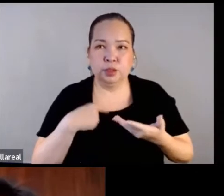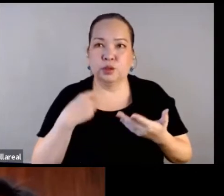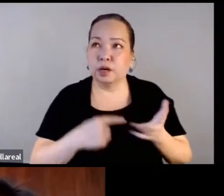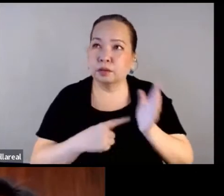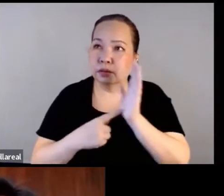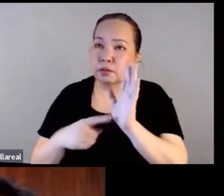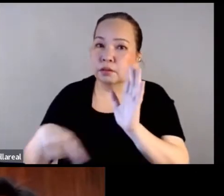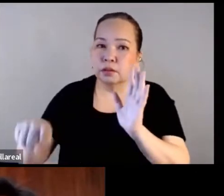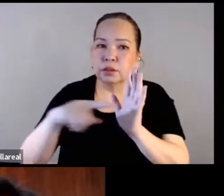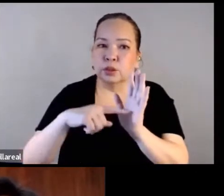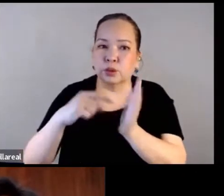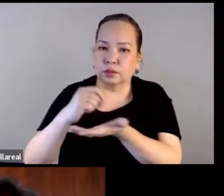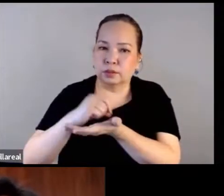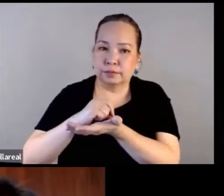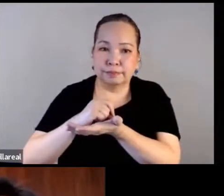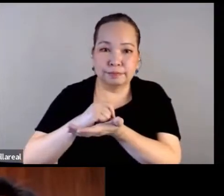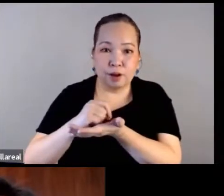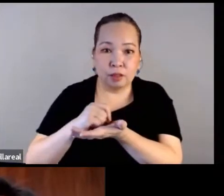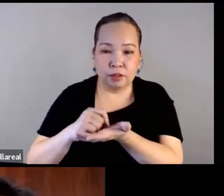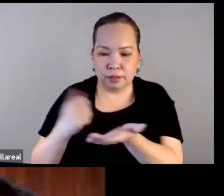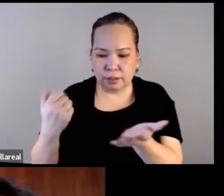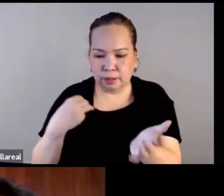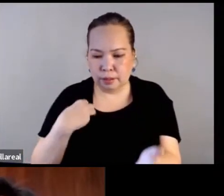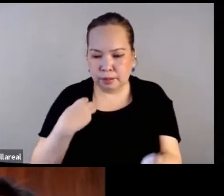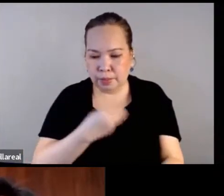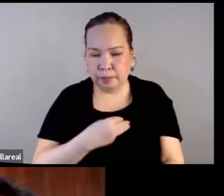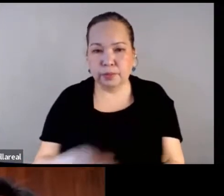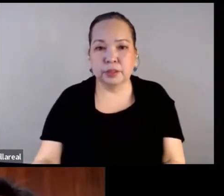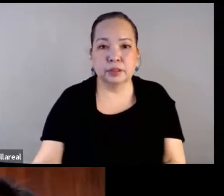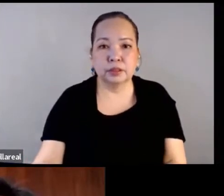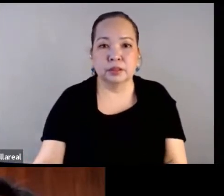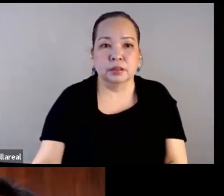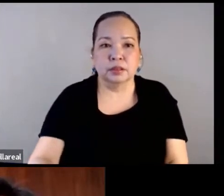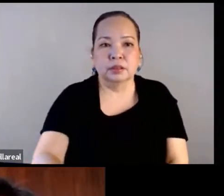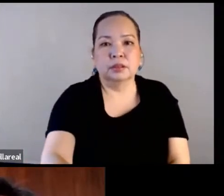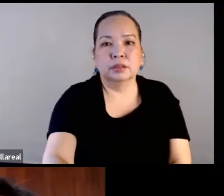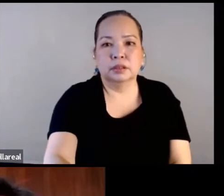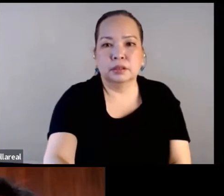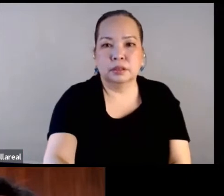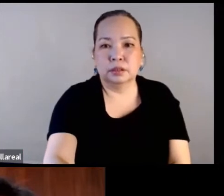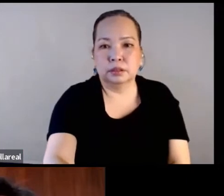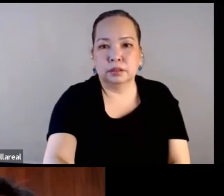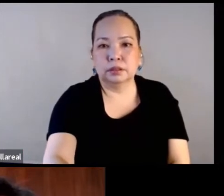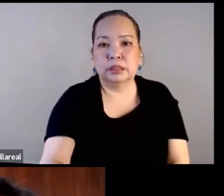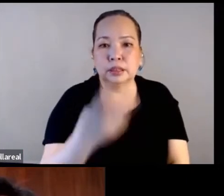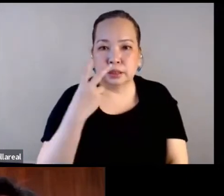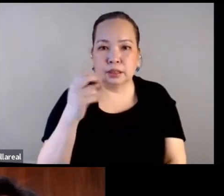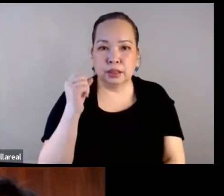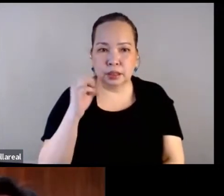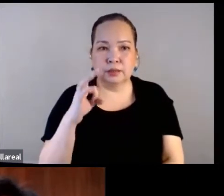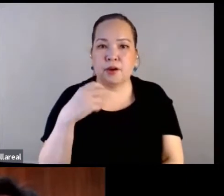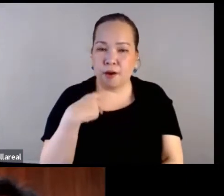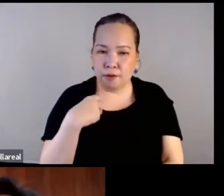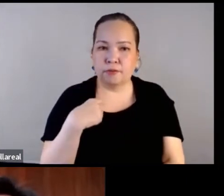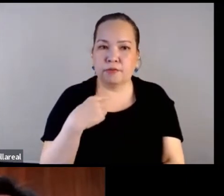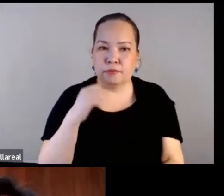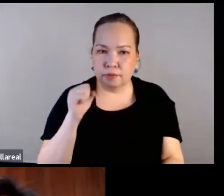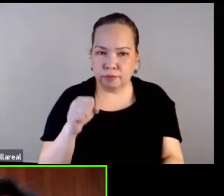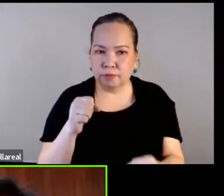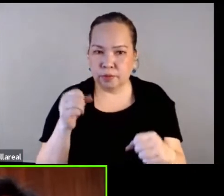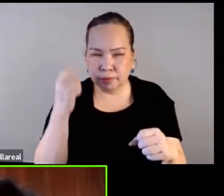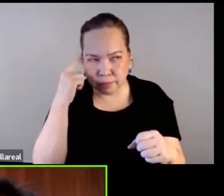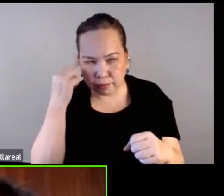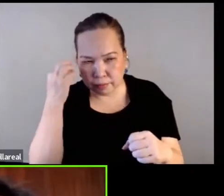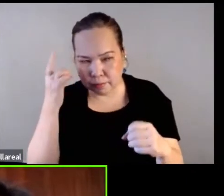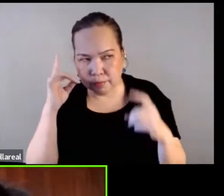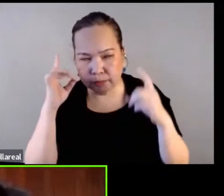also to the authors and the other members so that we can see if that jurisprudence could be applicable here. Thank you, Honorable Salo. Honorable pleasure,